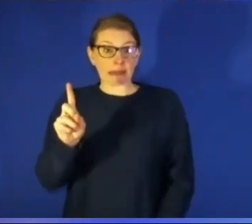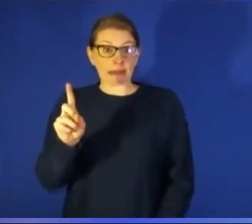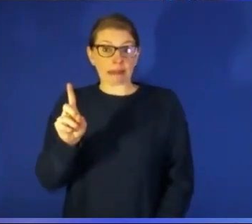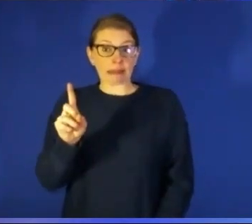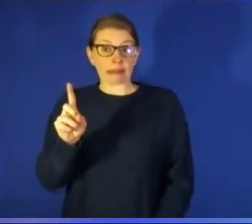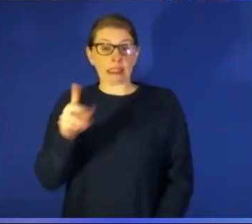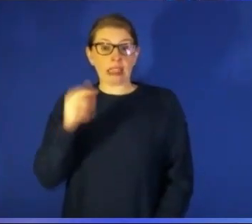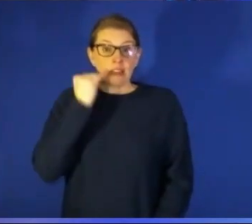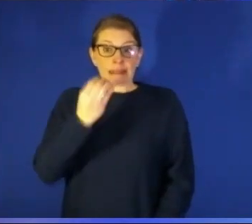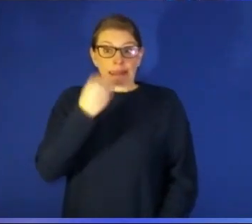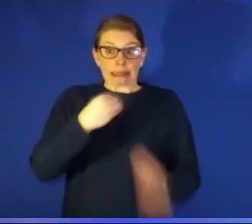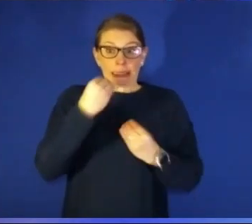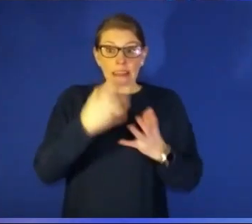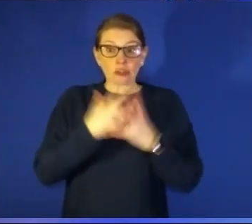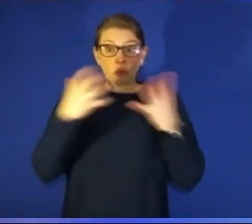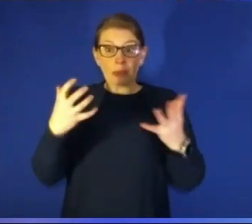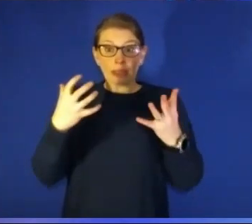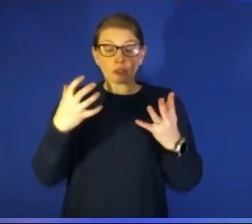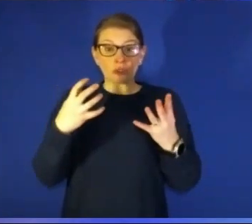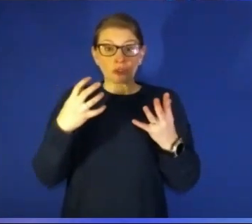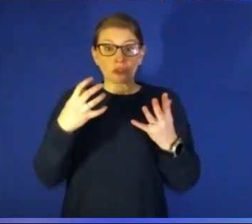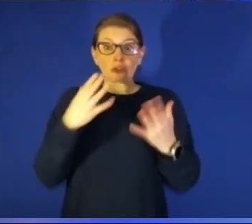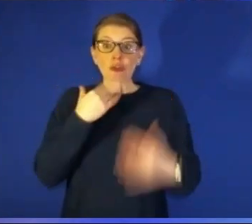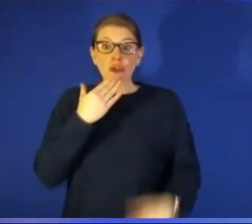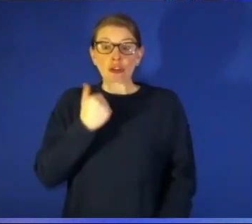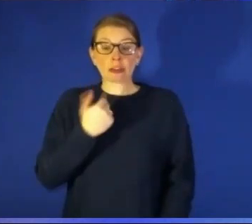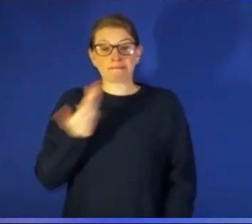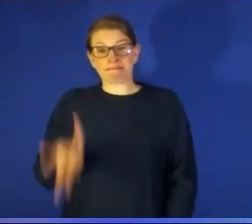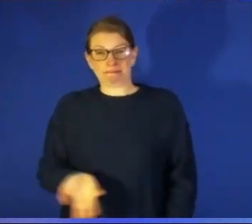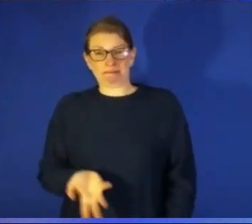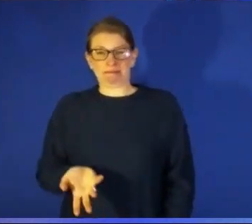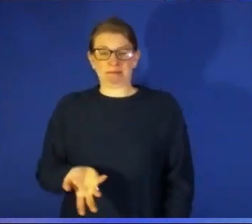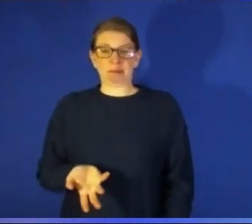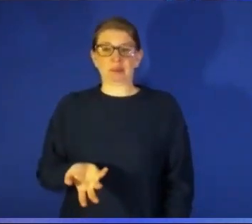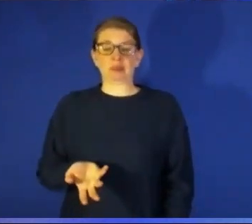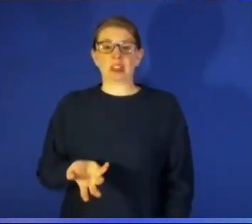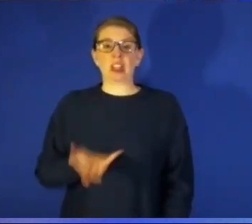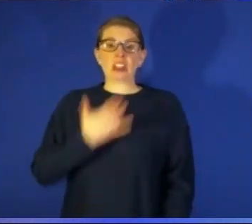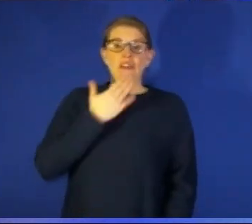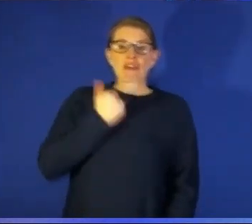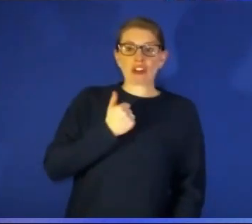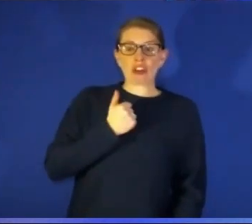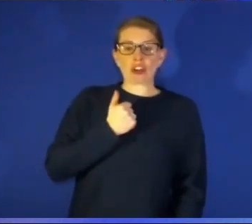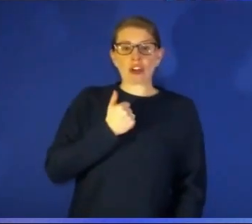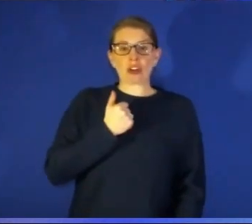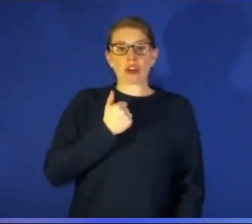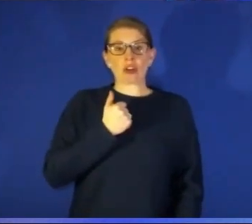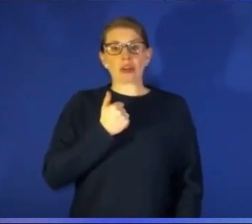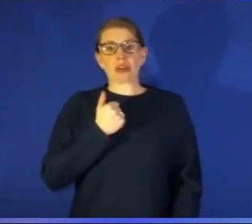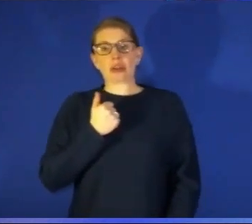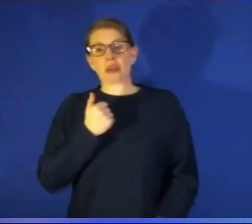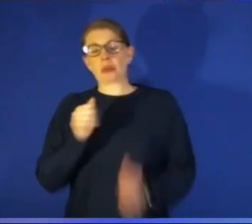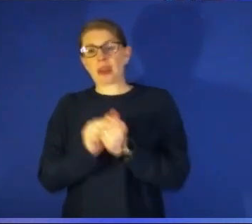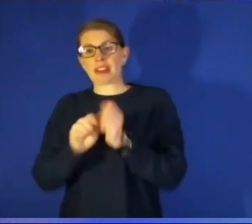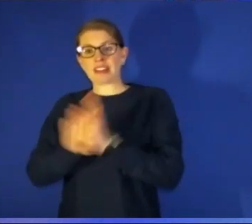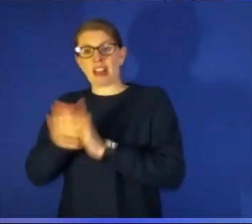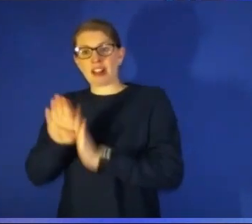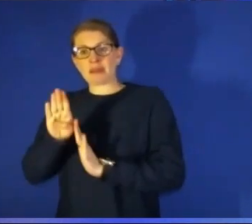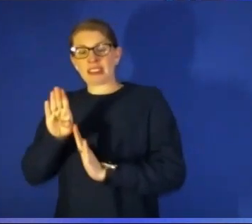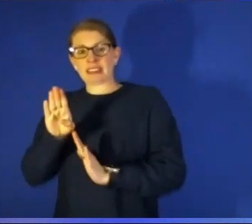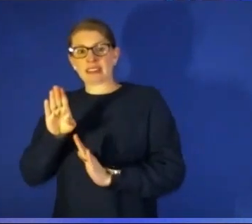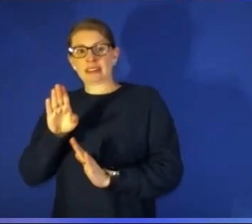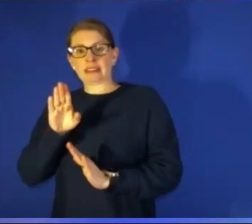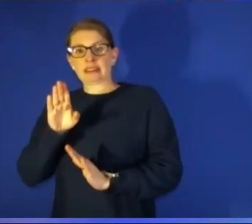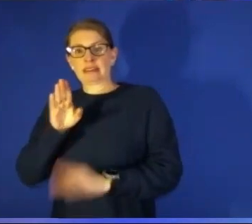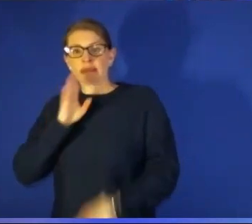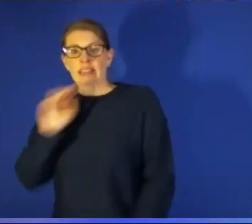eat too much sugar. What does that play into it? I think we correlate sugar with getting diabetes. What kind of debunk what